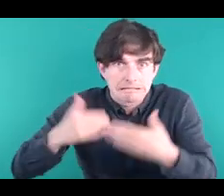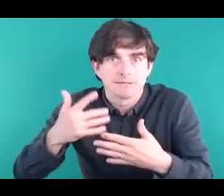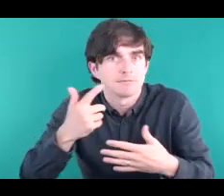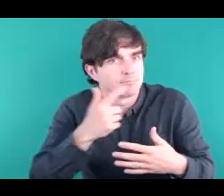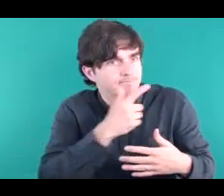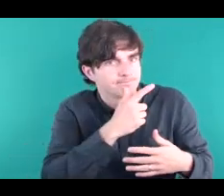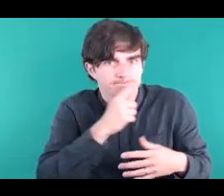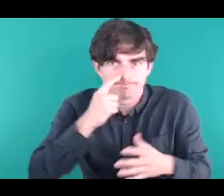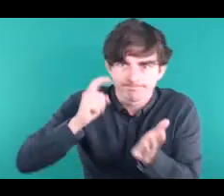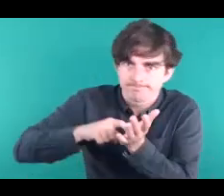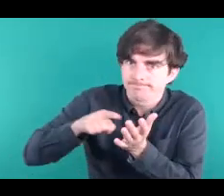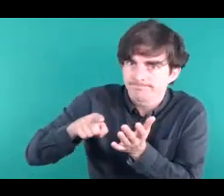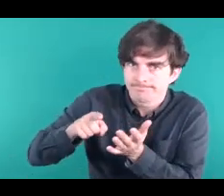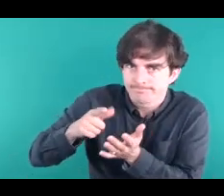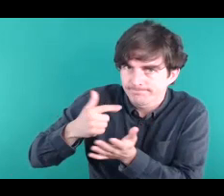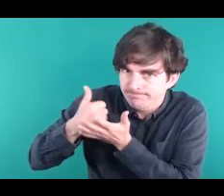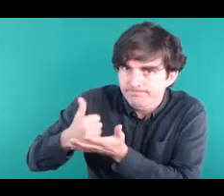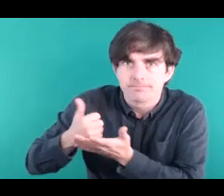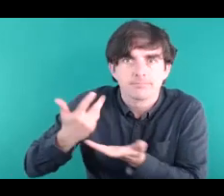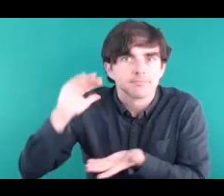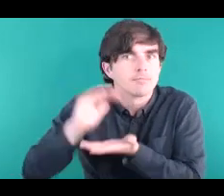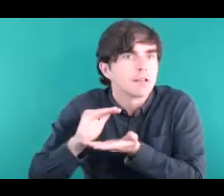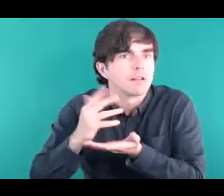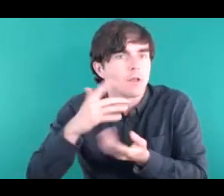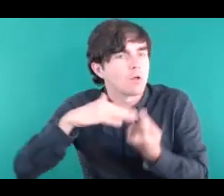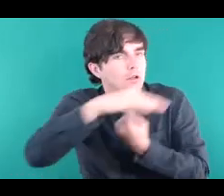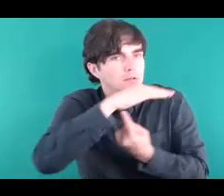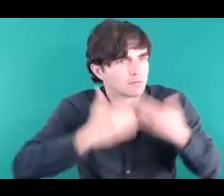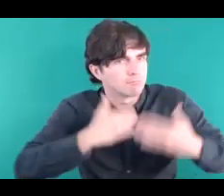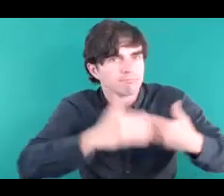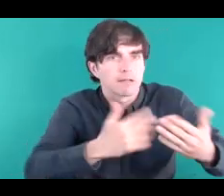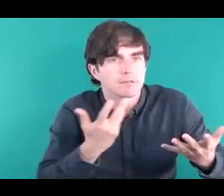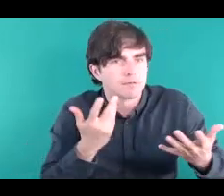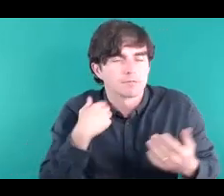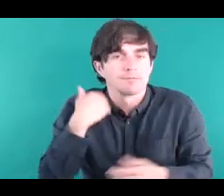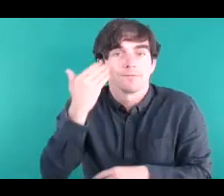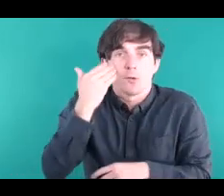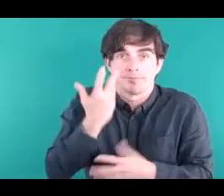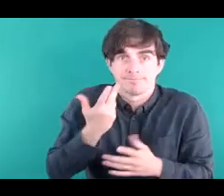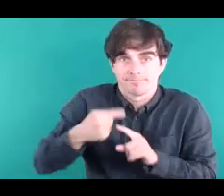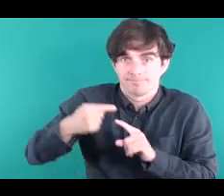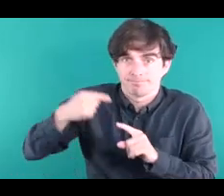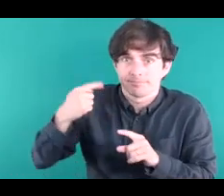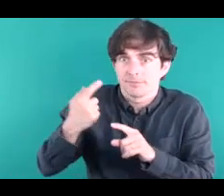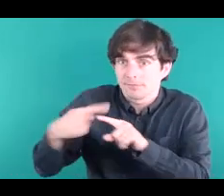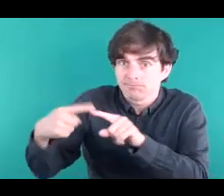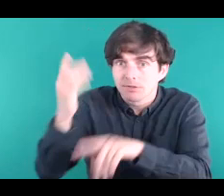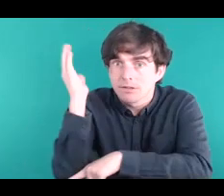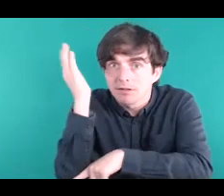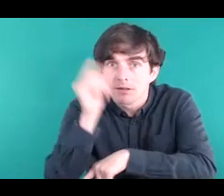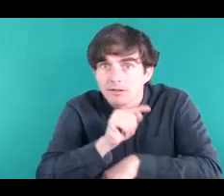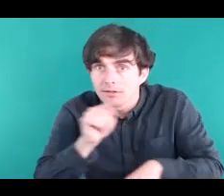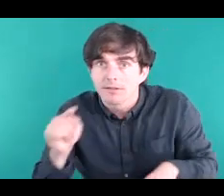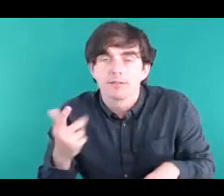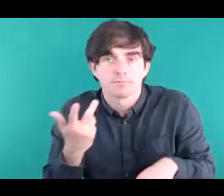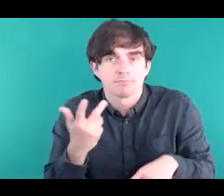registries. There are huge challenges in identification and registration of persons with disabilities. And again, this is something that we're